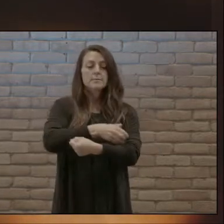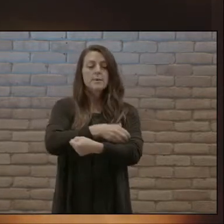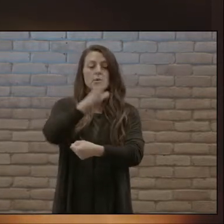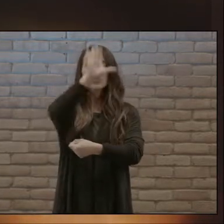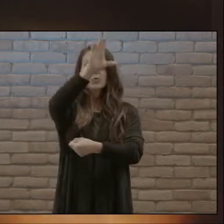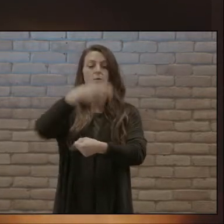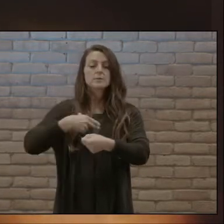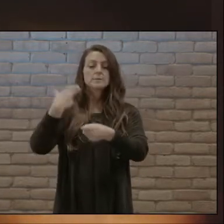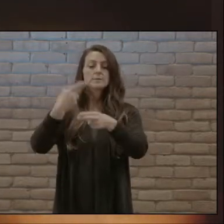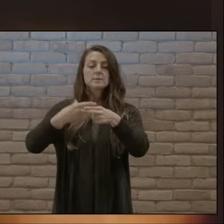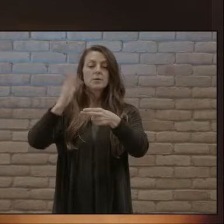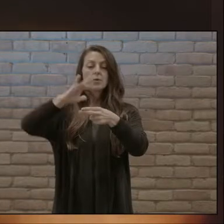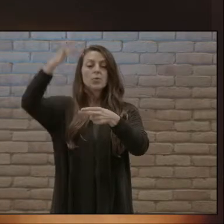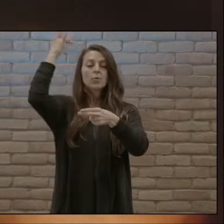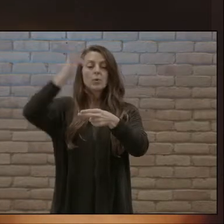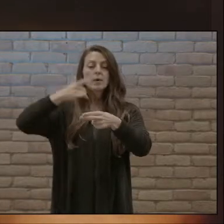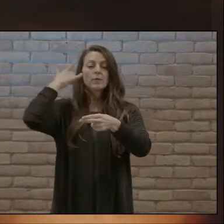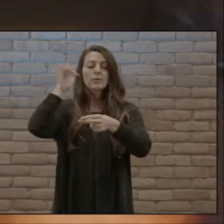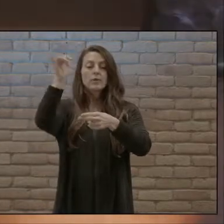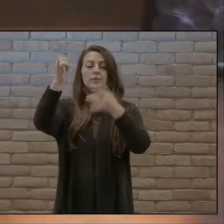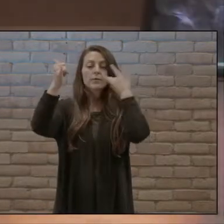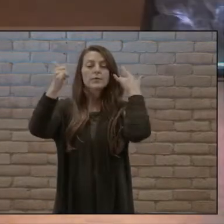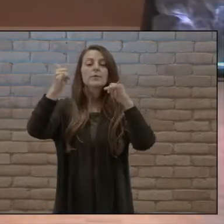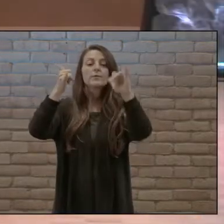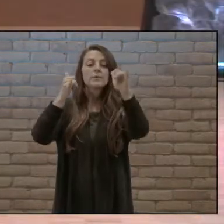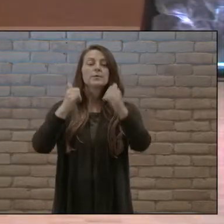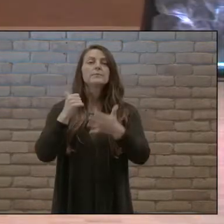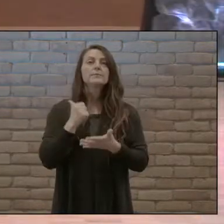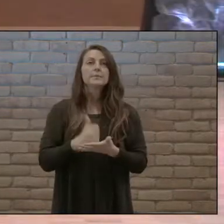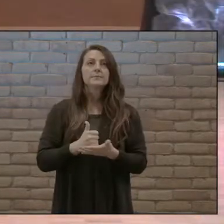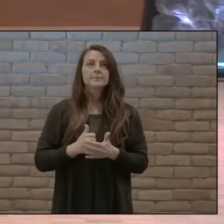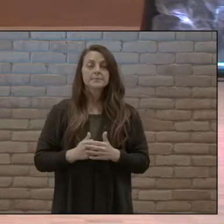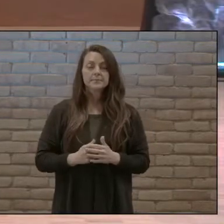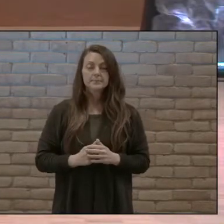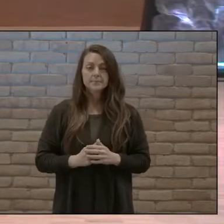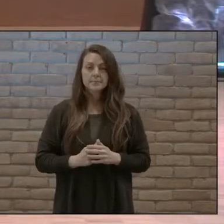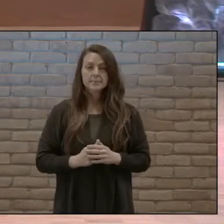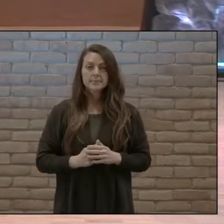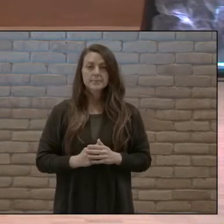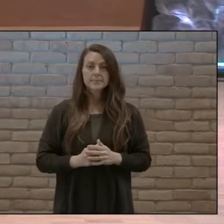power and the glory forever and ever. Amen.